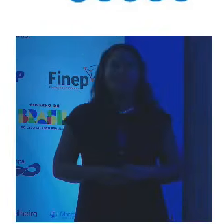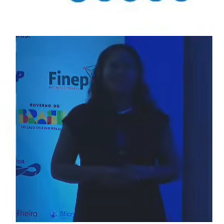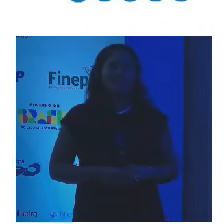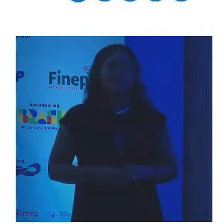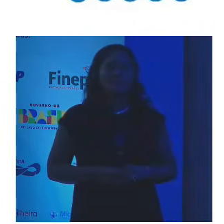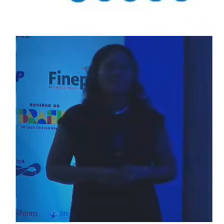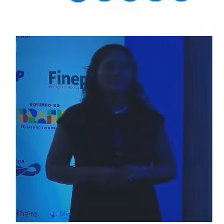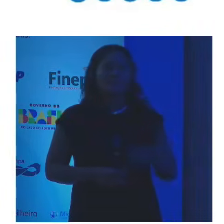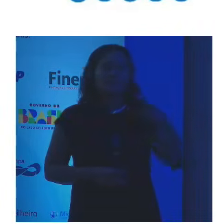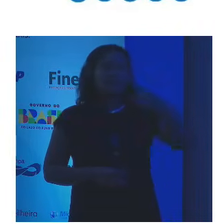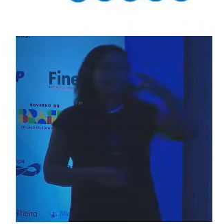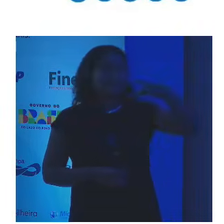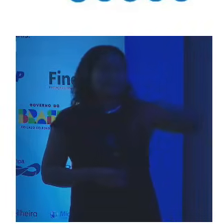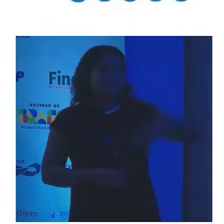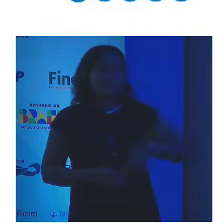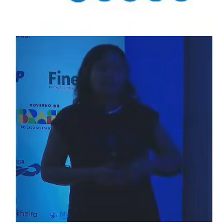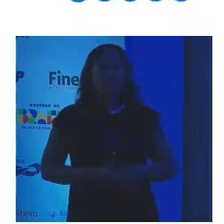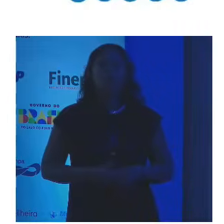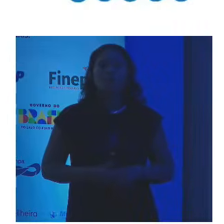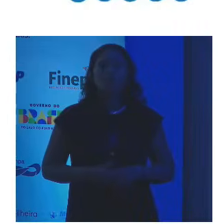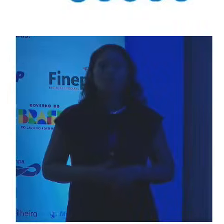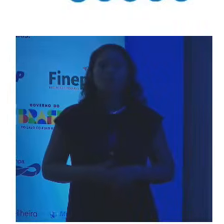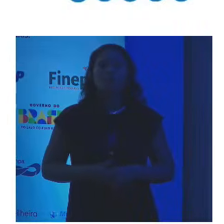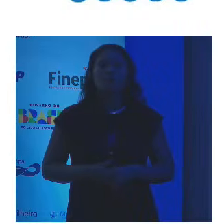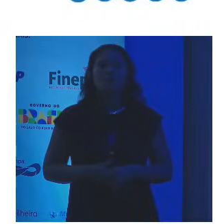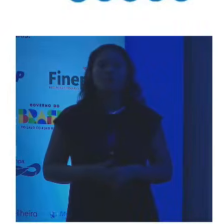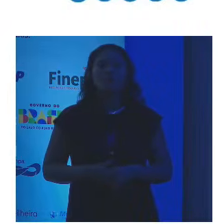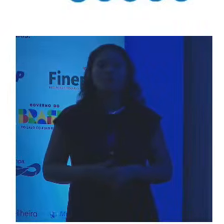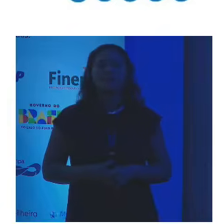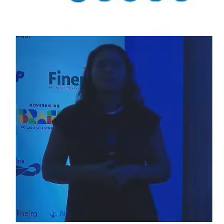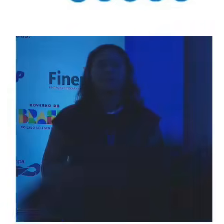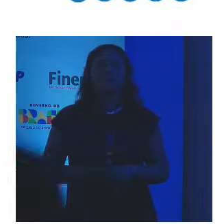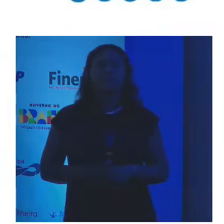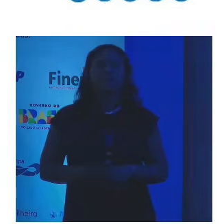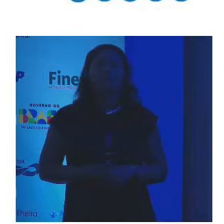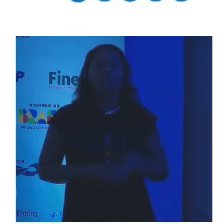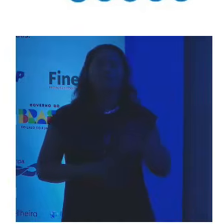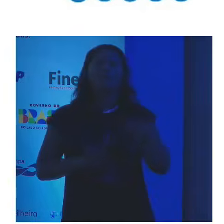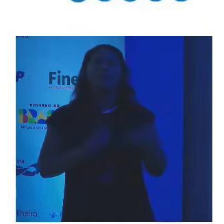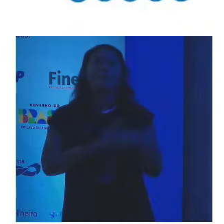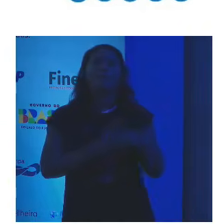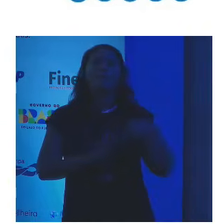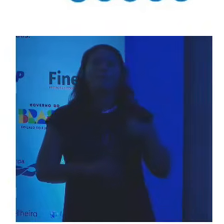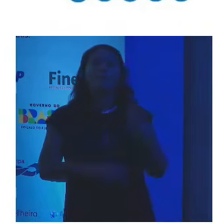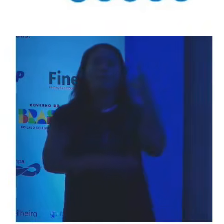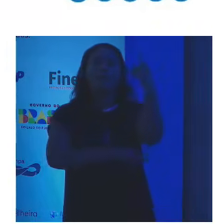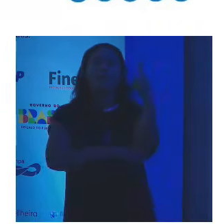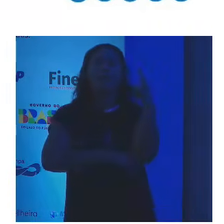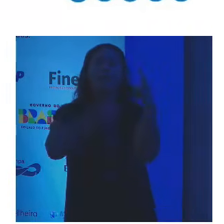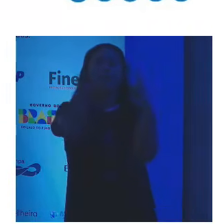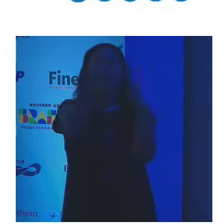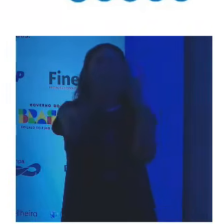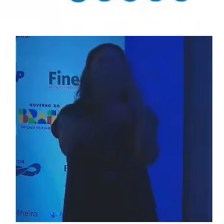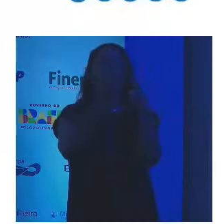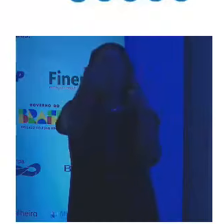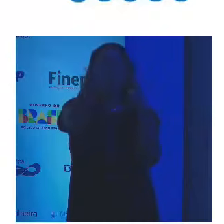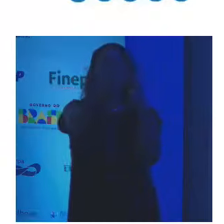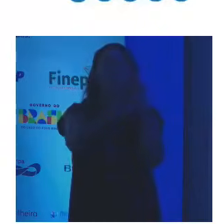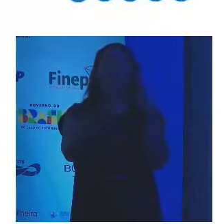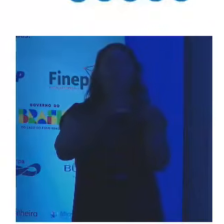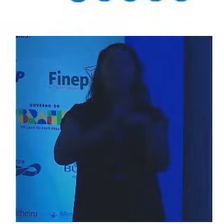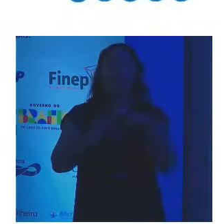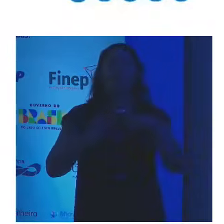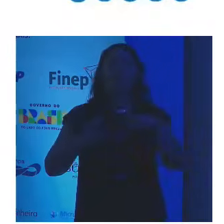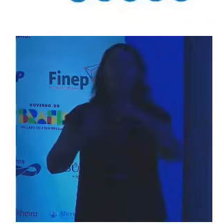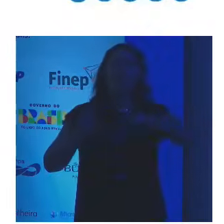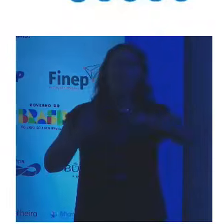is the wind farm. If we have this kind of information, this is you. And we can